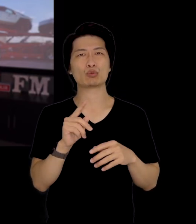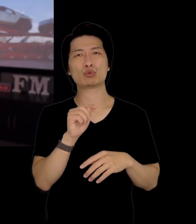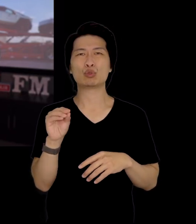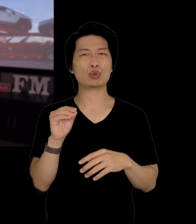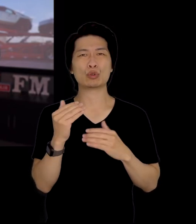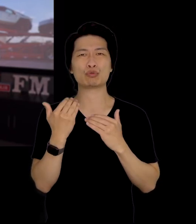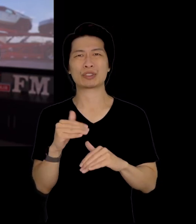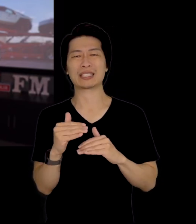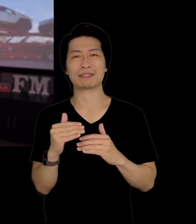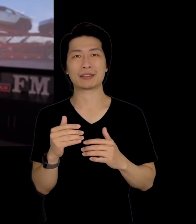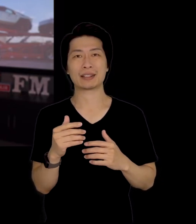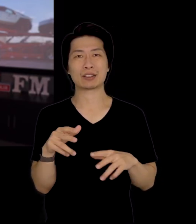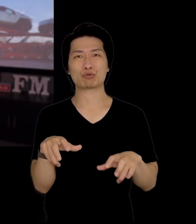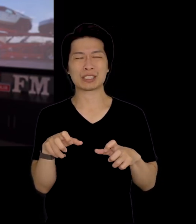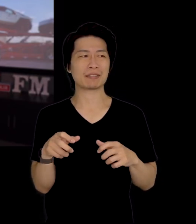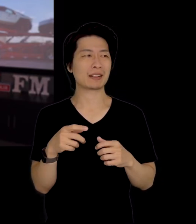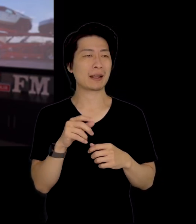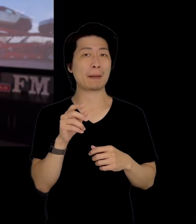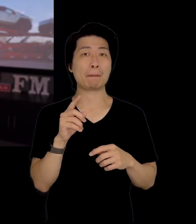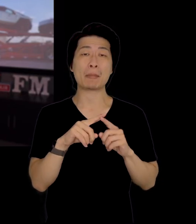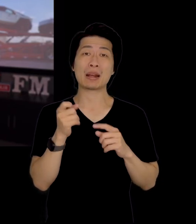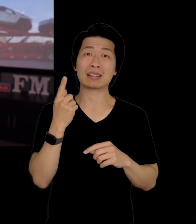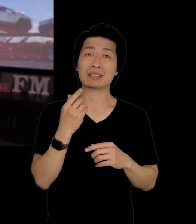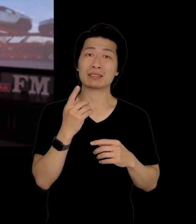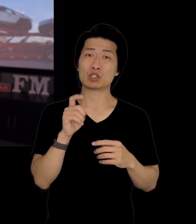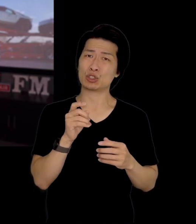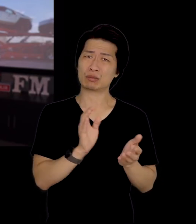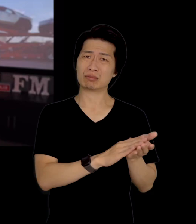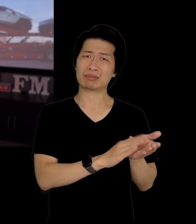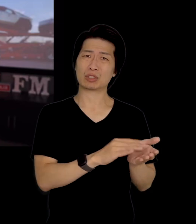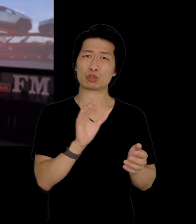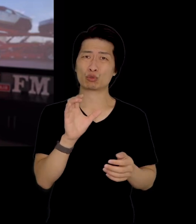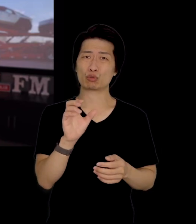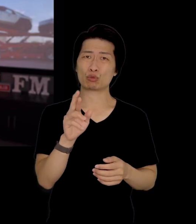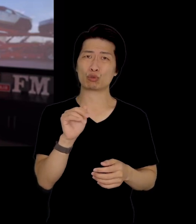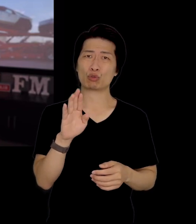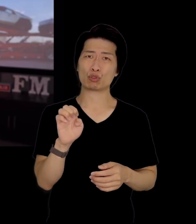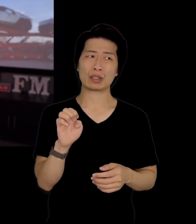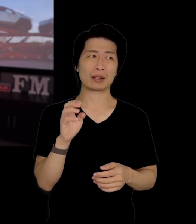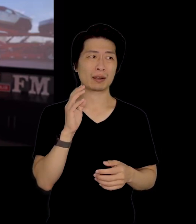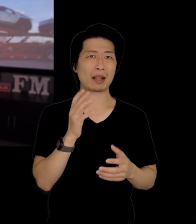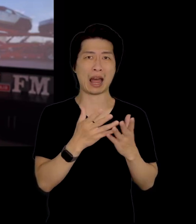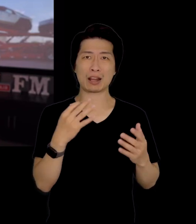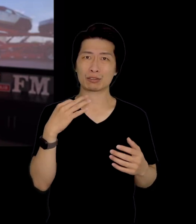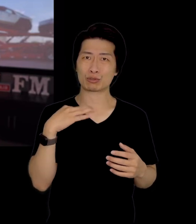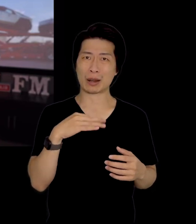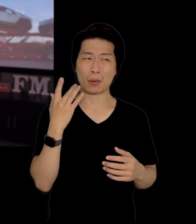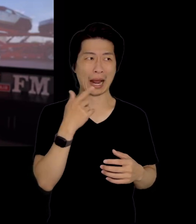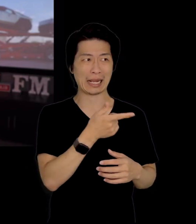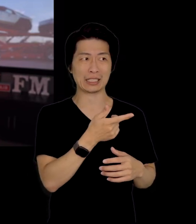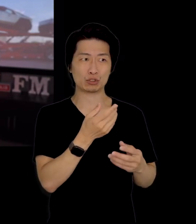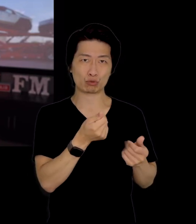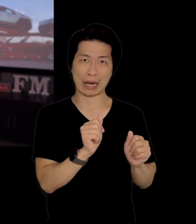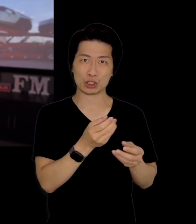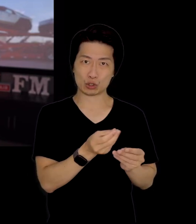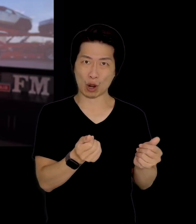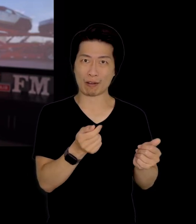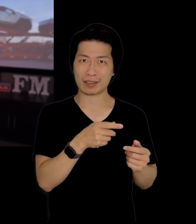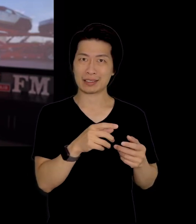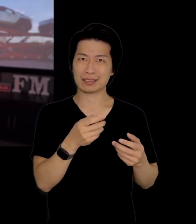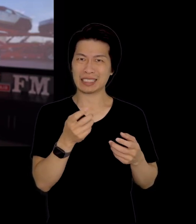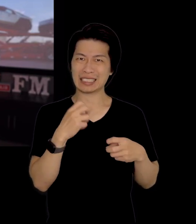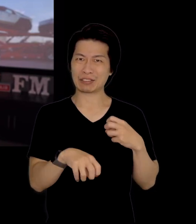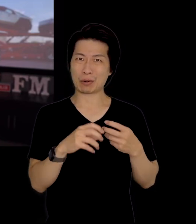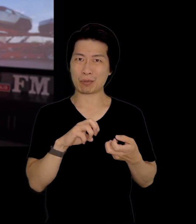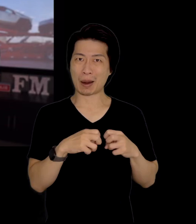potentially way too restrictive. But it's also very important to give Cruise a ton of credit for at least trying to solve for this, because it's obviously a super